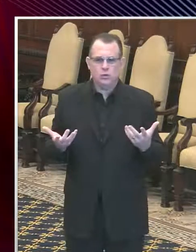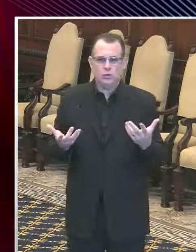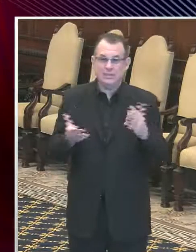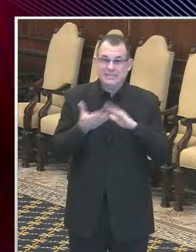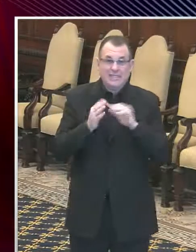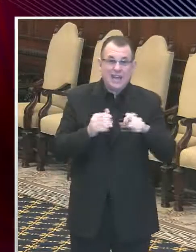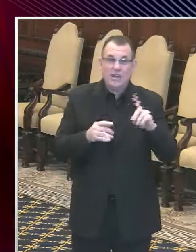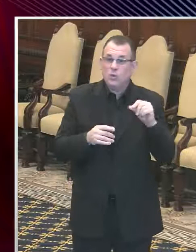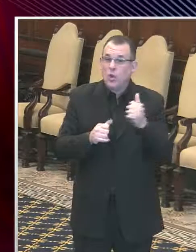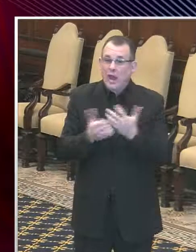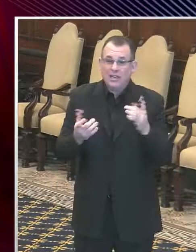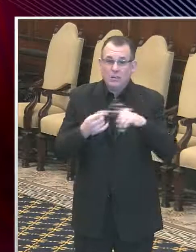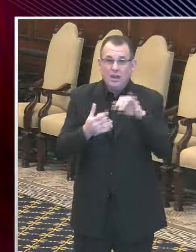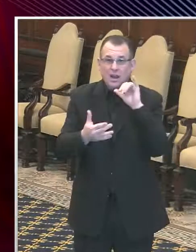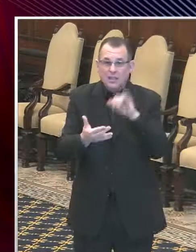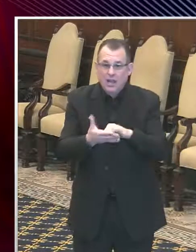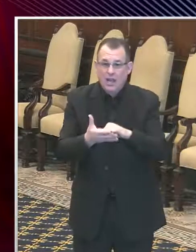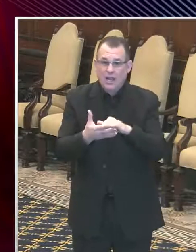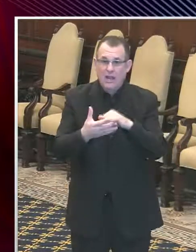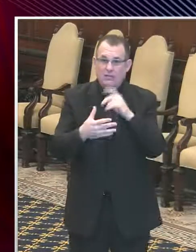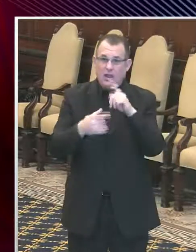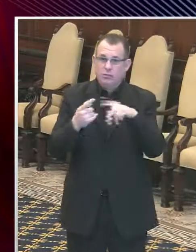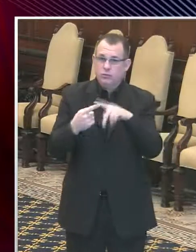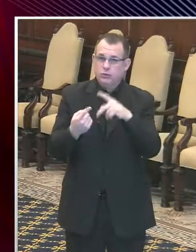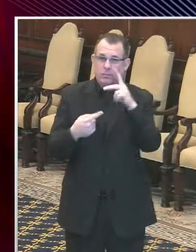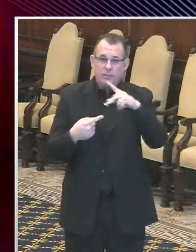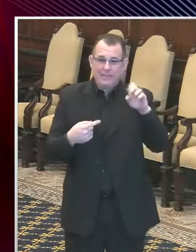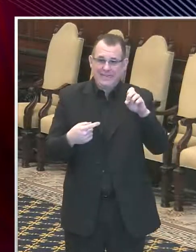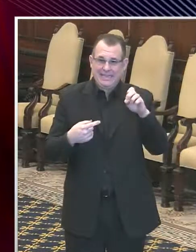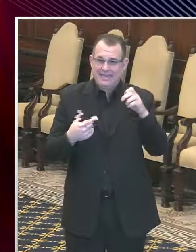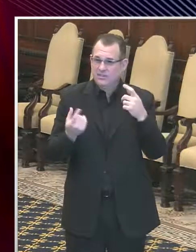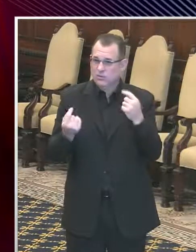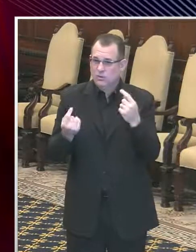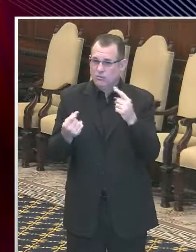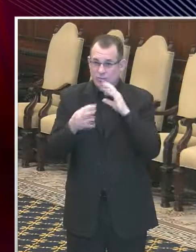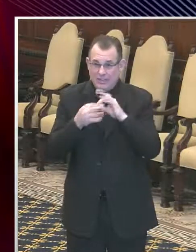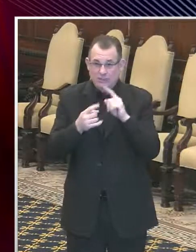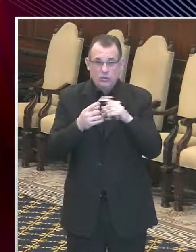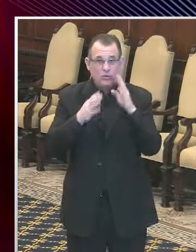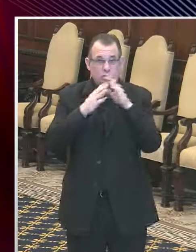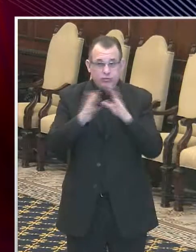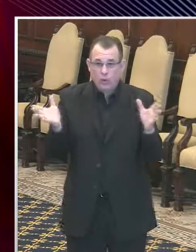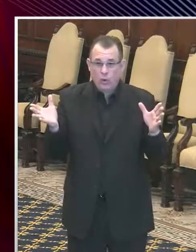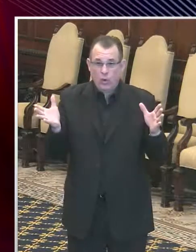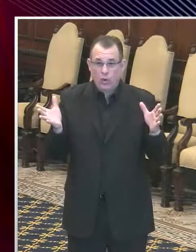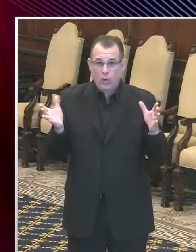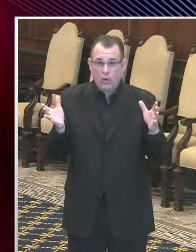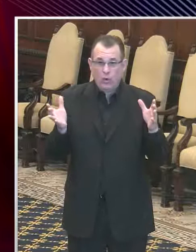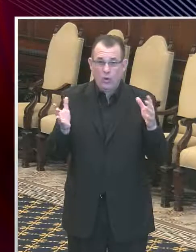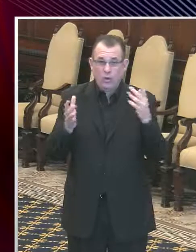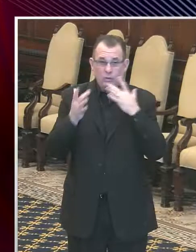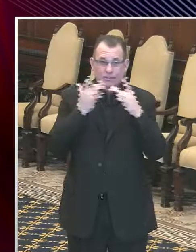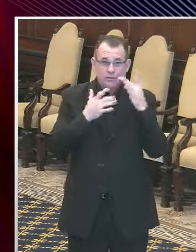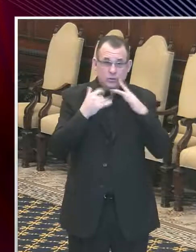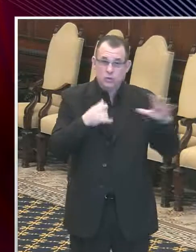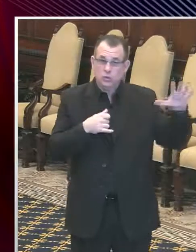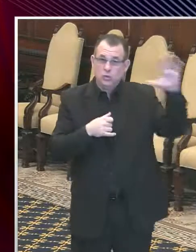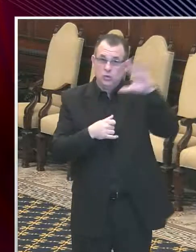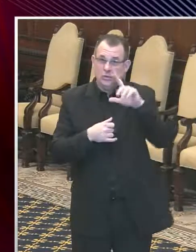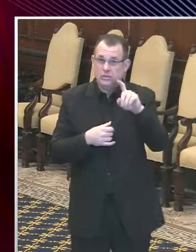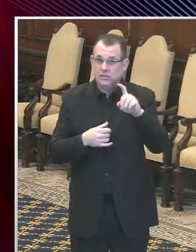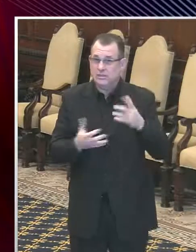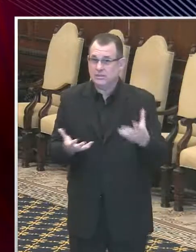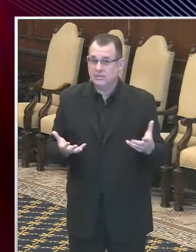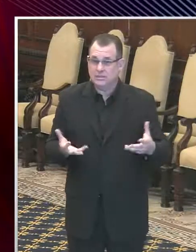about this lack of PPE at nursing homes, or is this just related to the broader nationwide shortage of PPE?